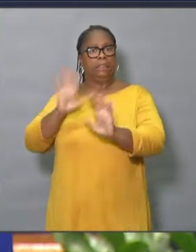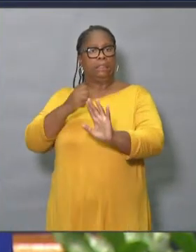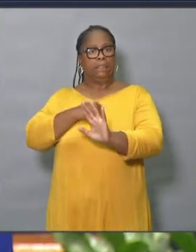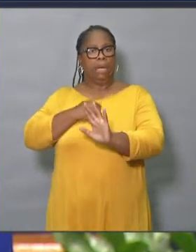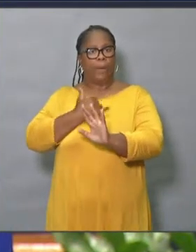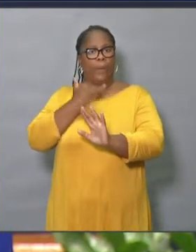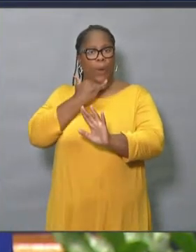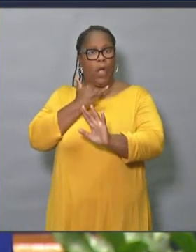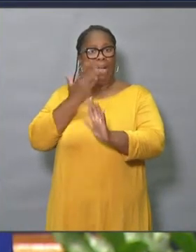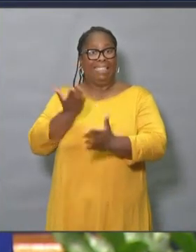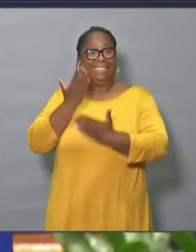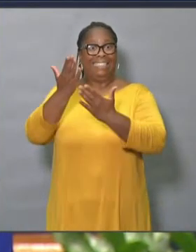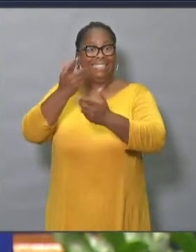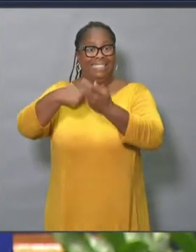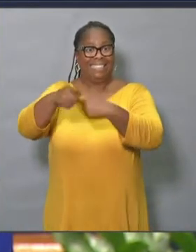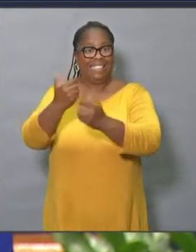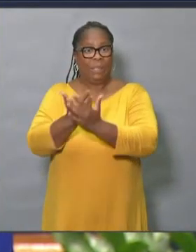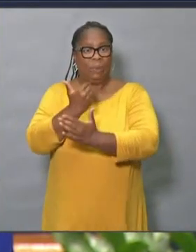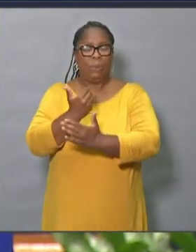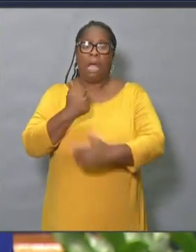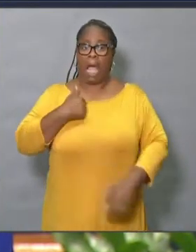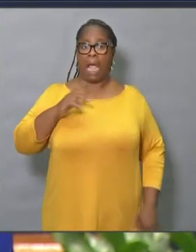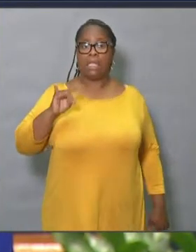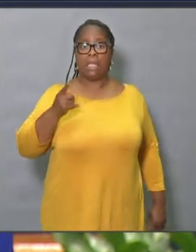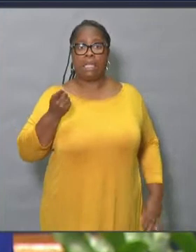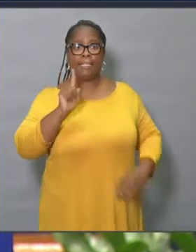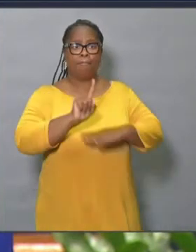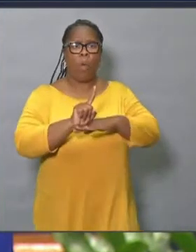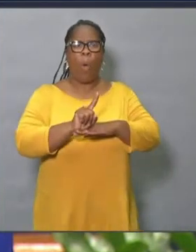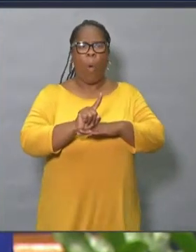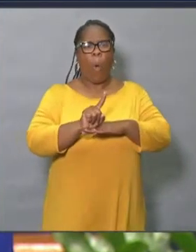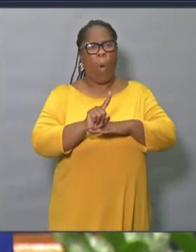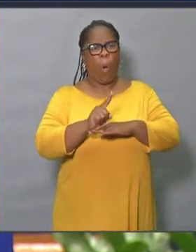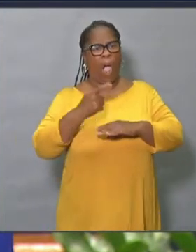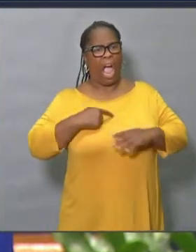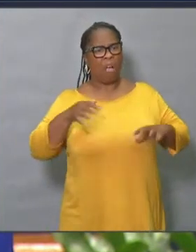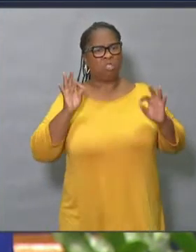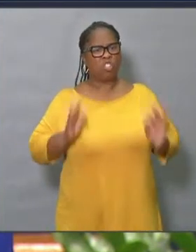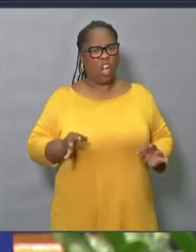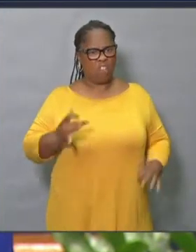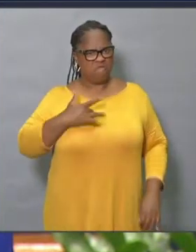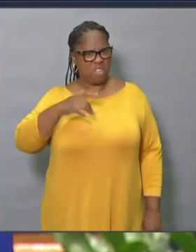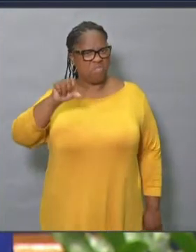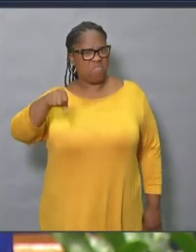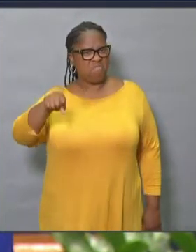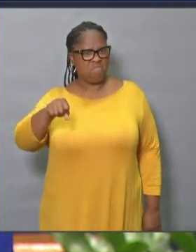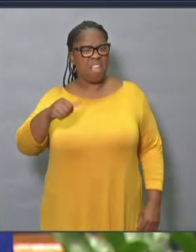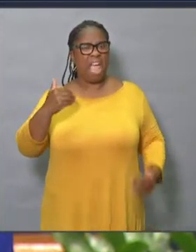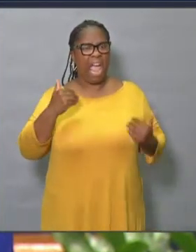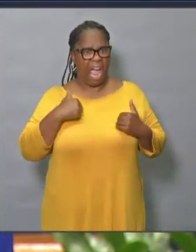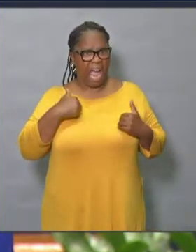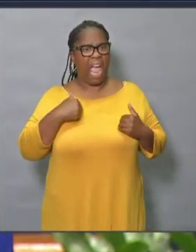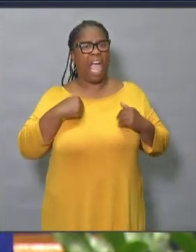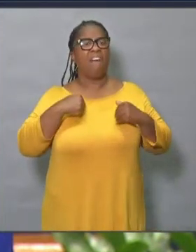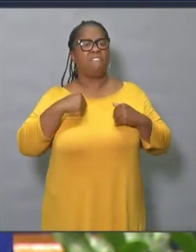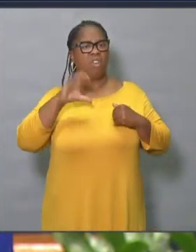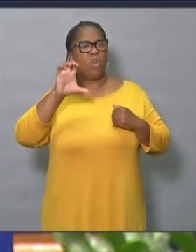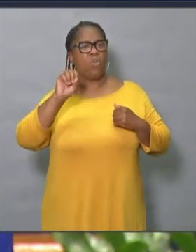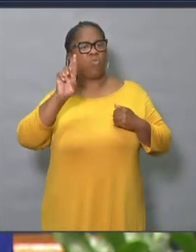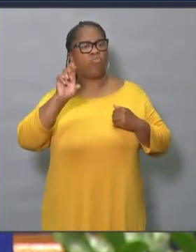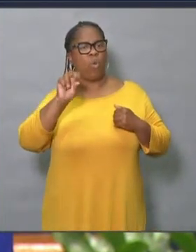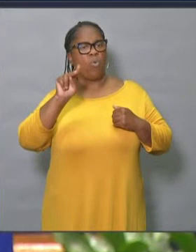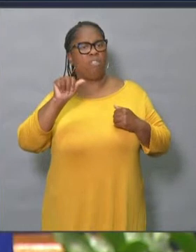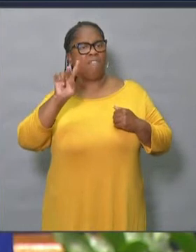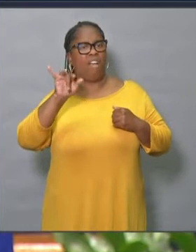spread. I stood here and actually said at that point that I am certain there's asymptomatic spread because we have our own data now here in the county